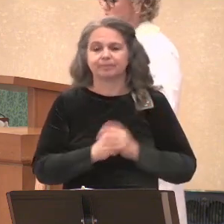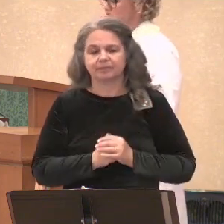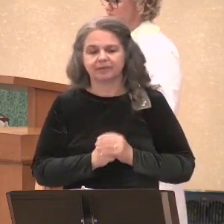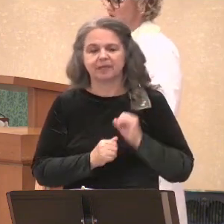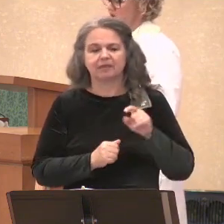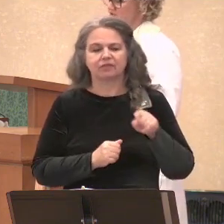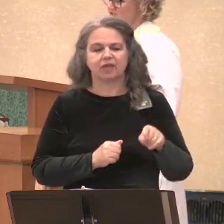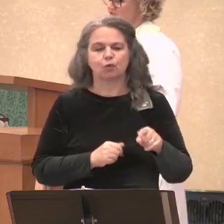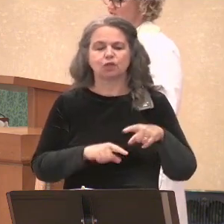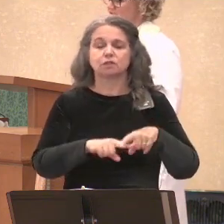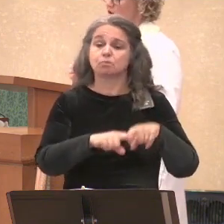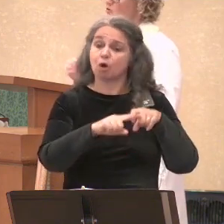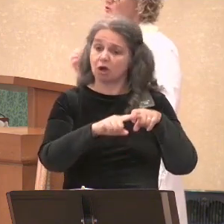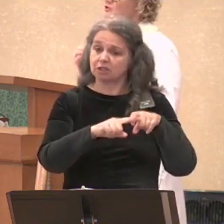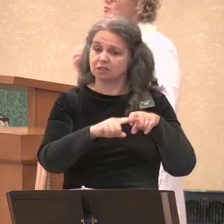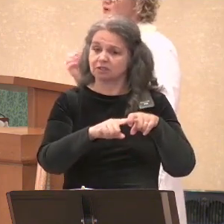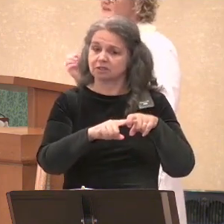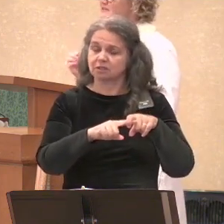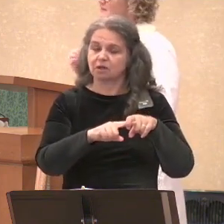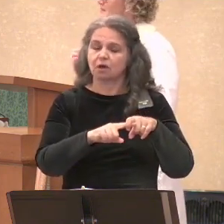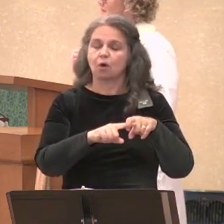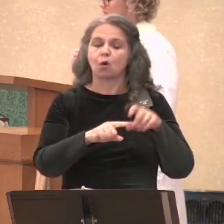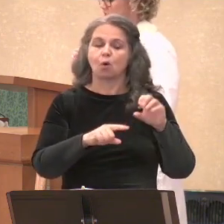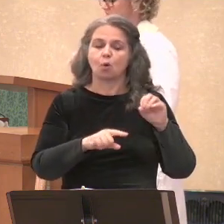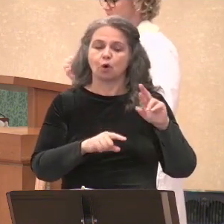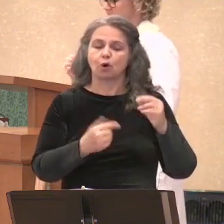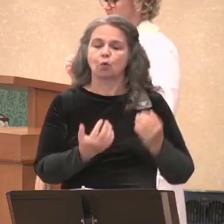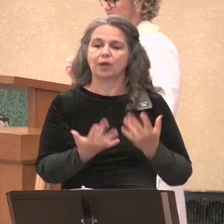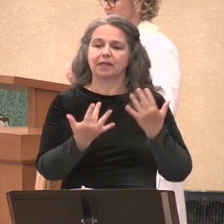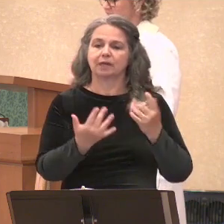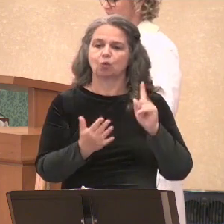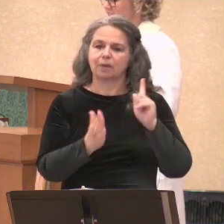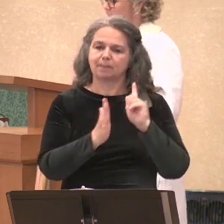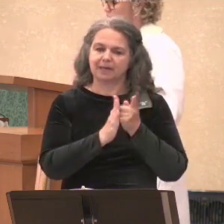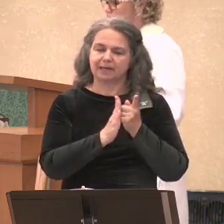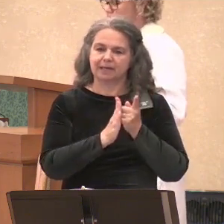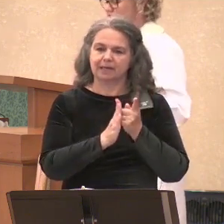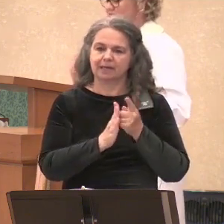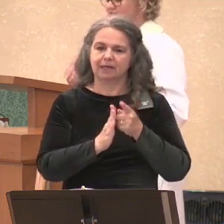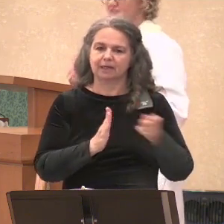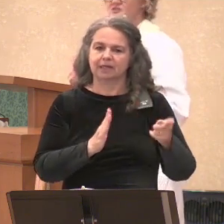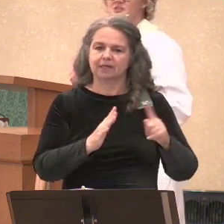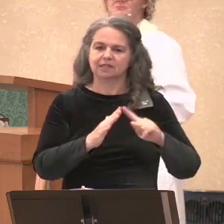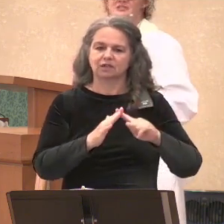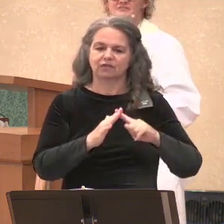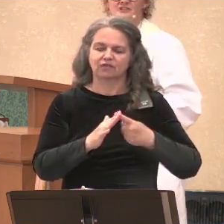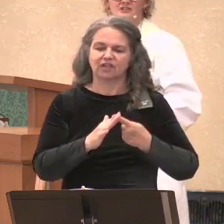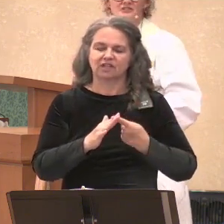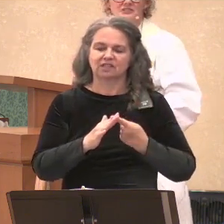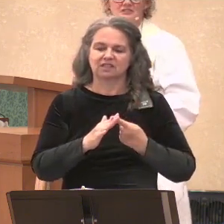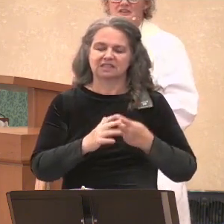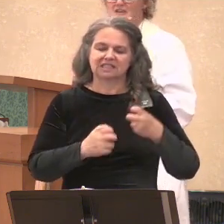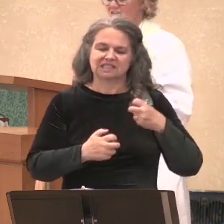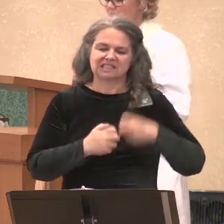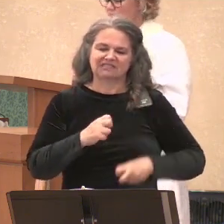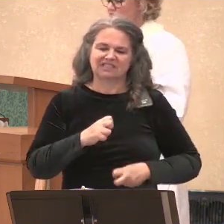they were to pause or to wait a minute, they would start to feel some